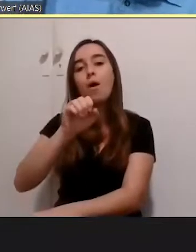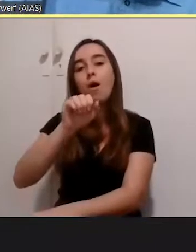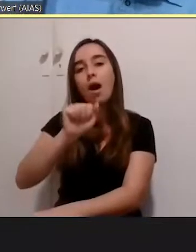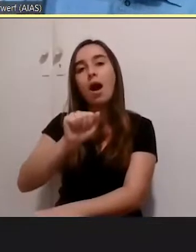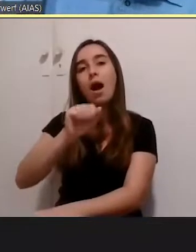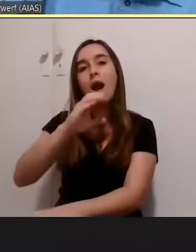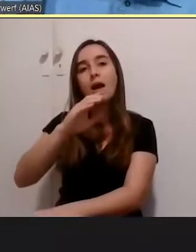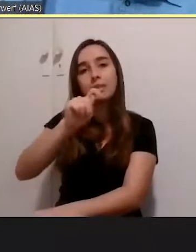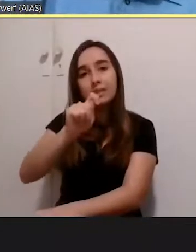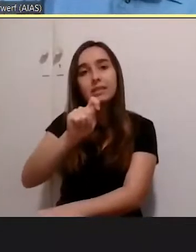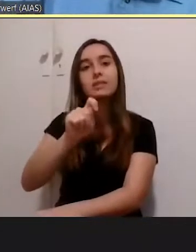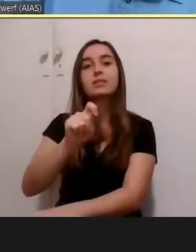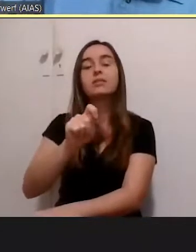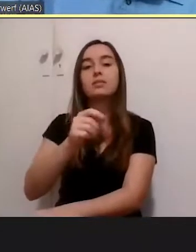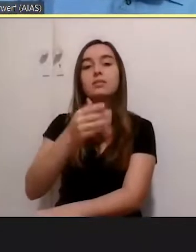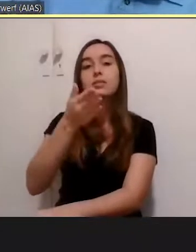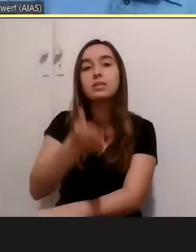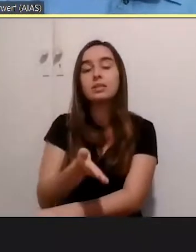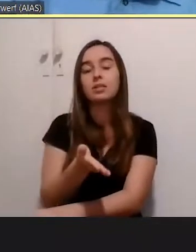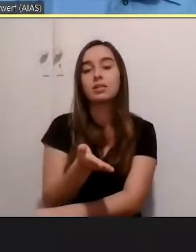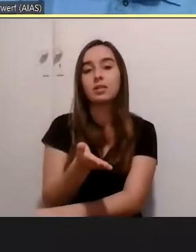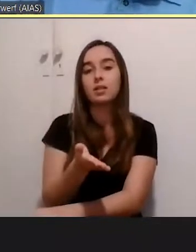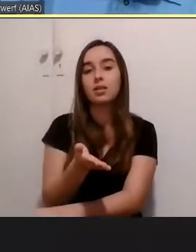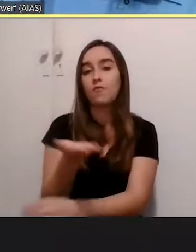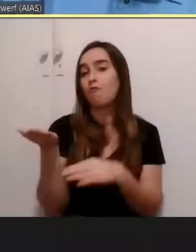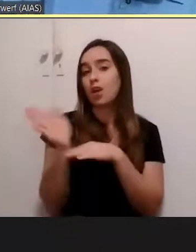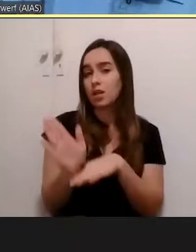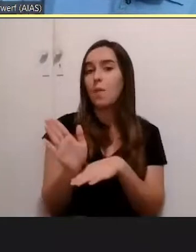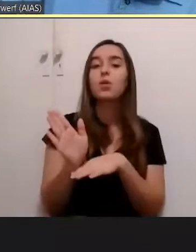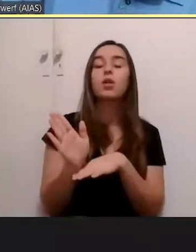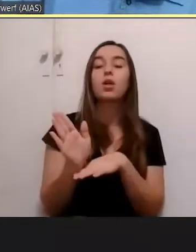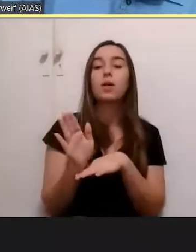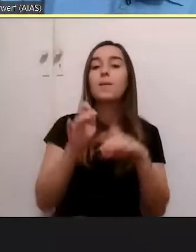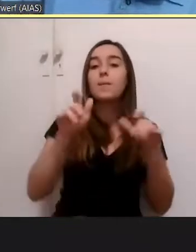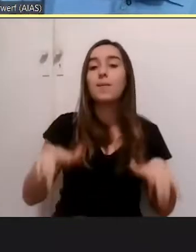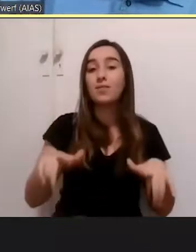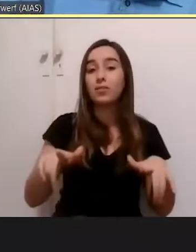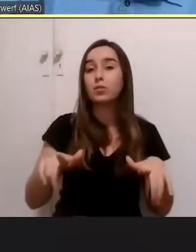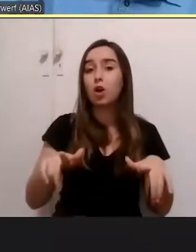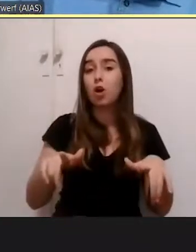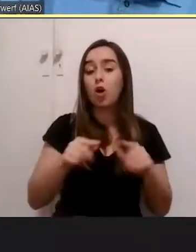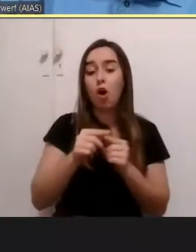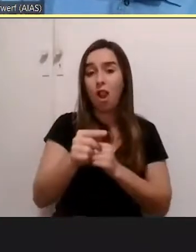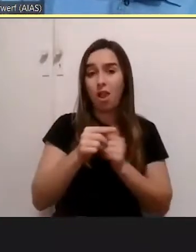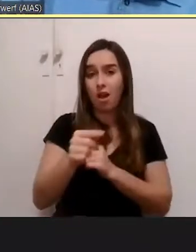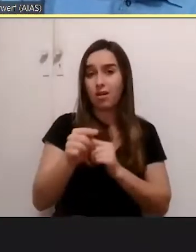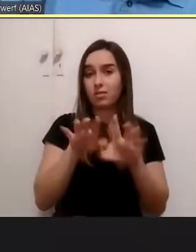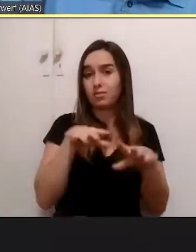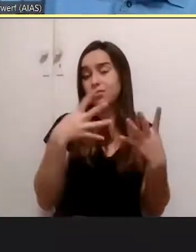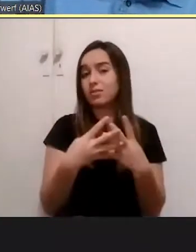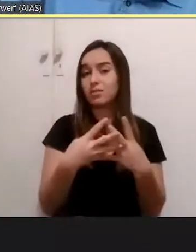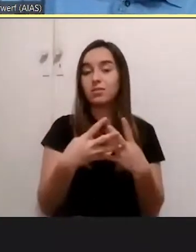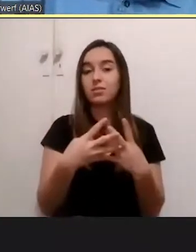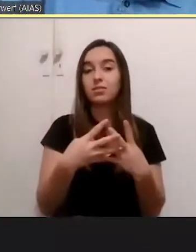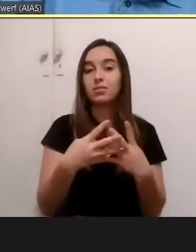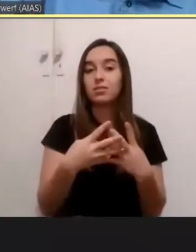has designed an online platform that collects data about older people